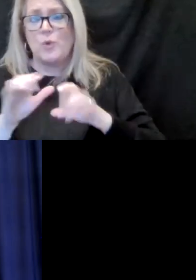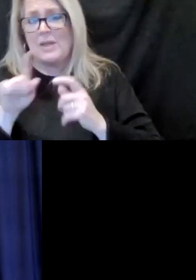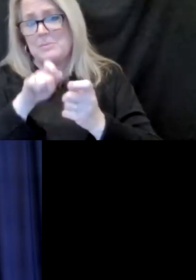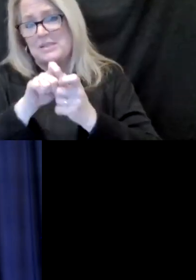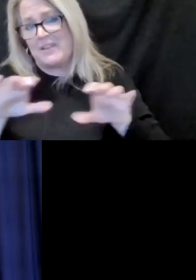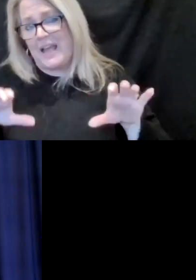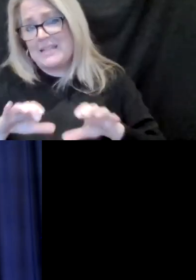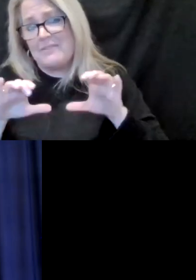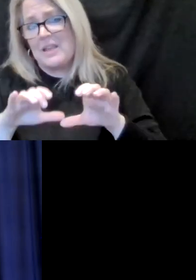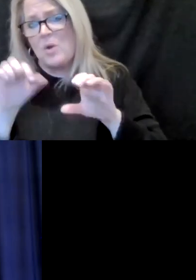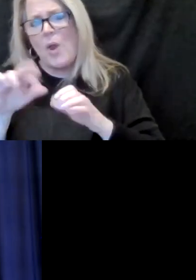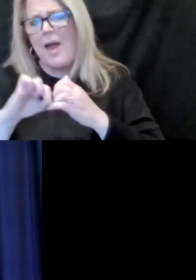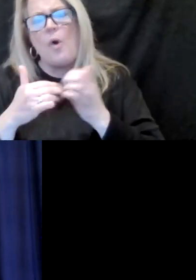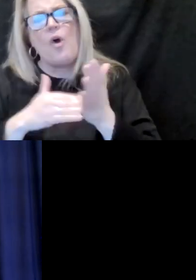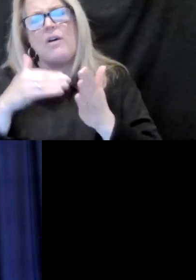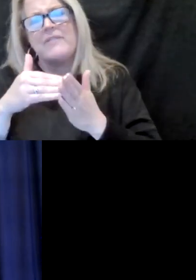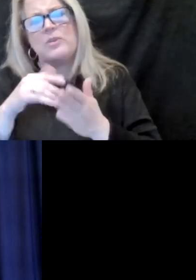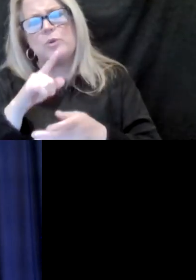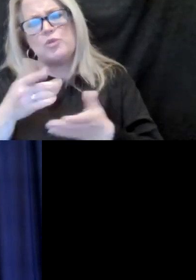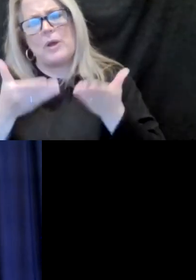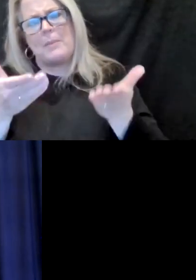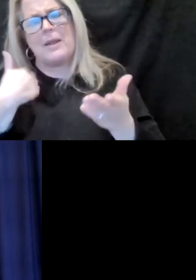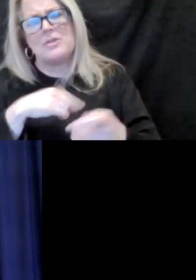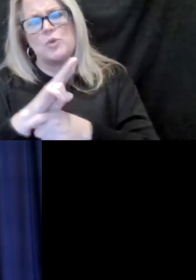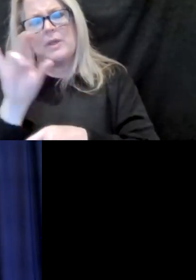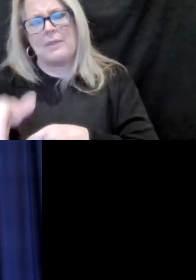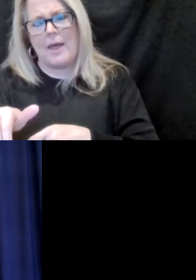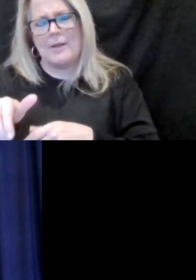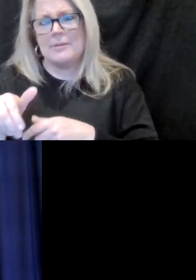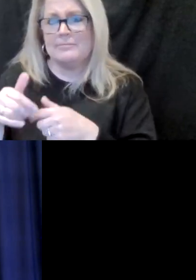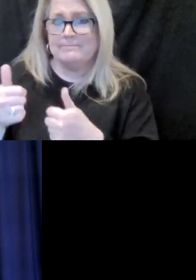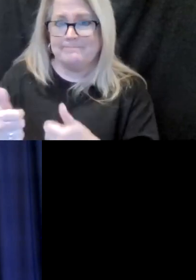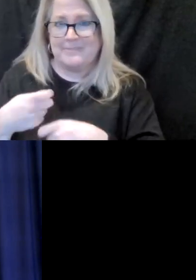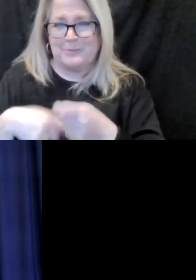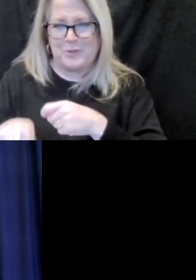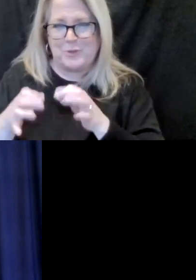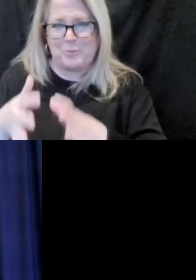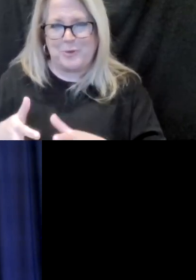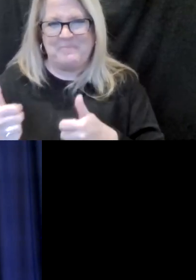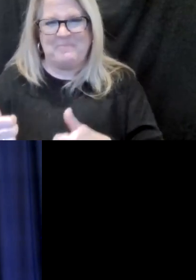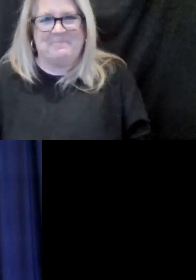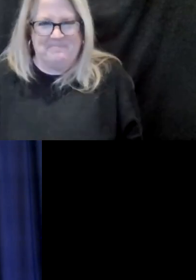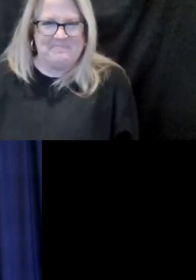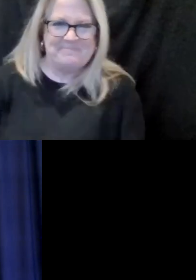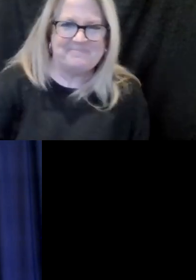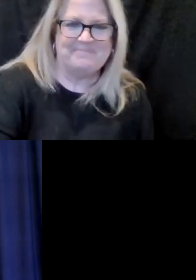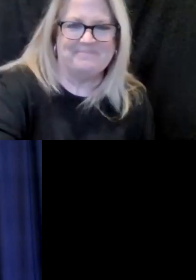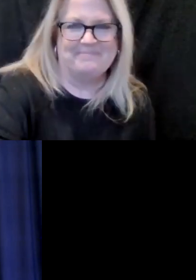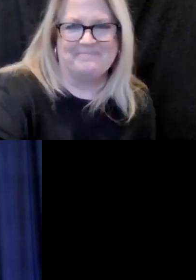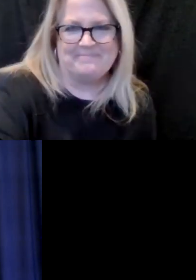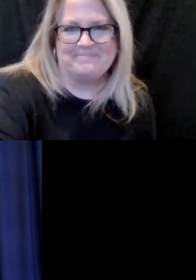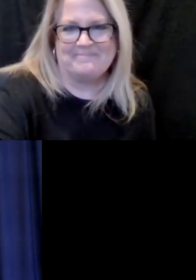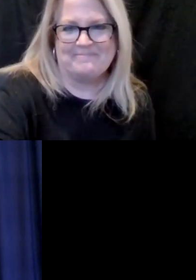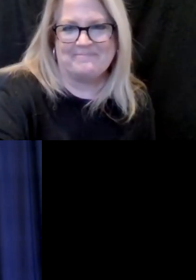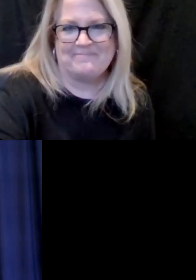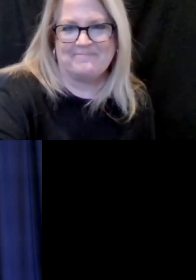activity or how often would you recommend us using it? And that is the million-dollar question. I think